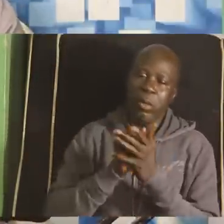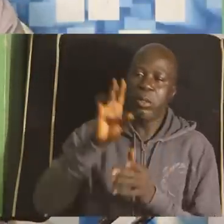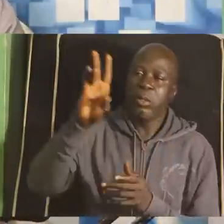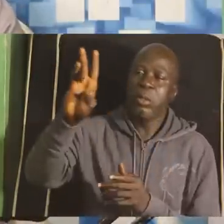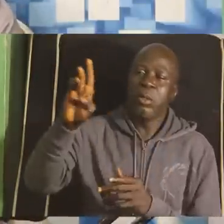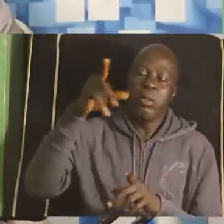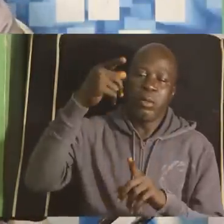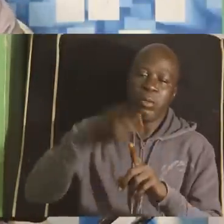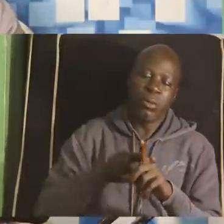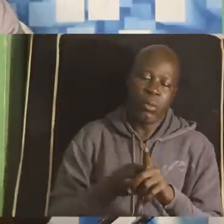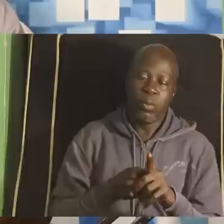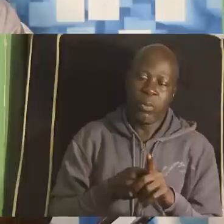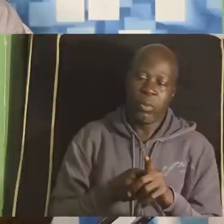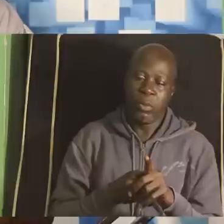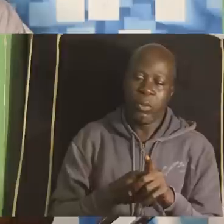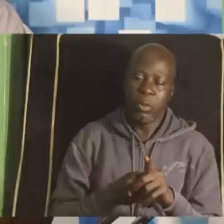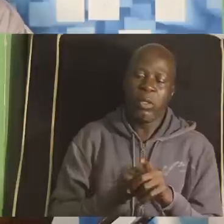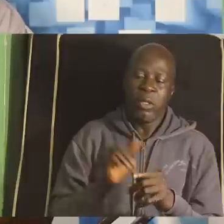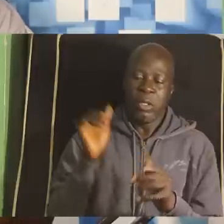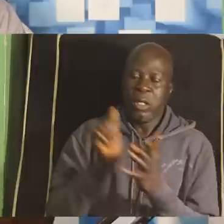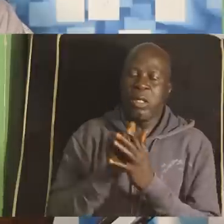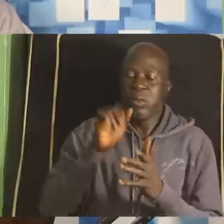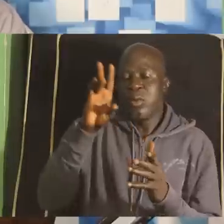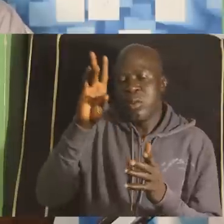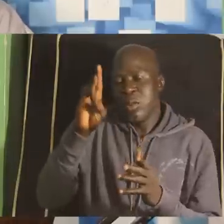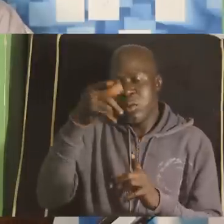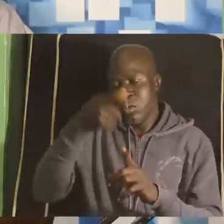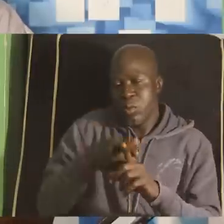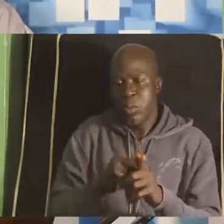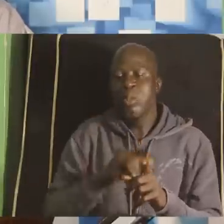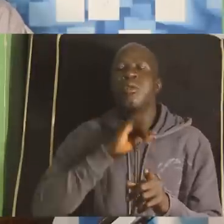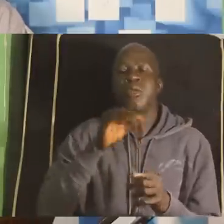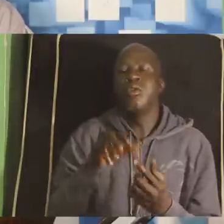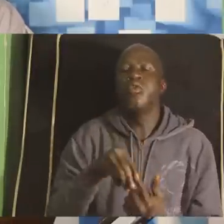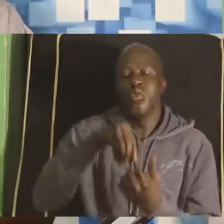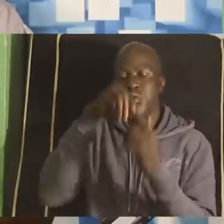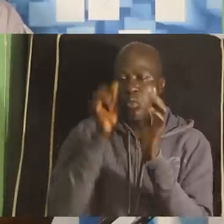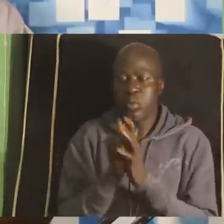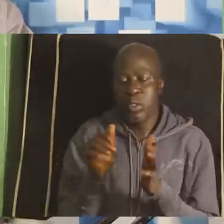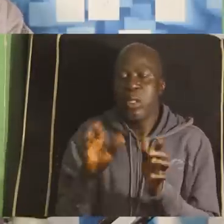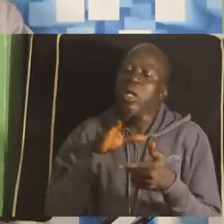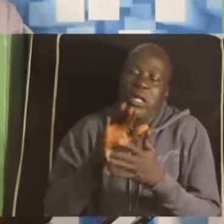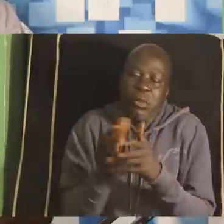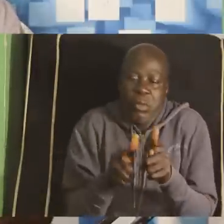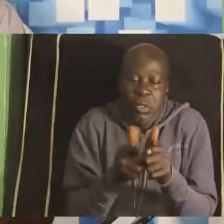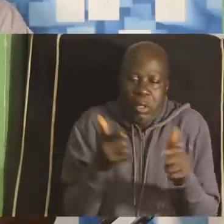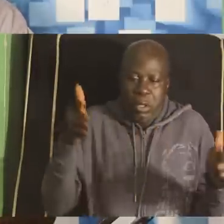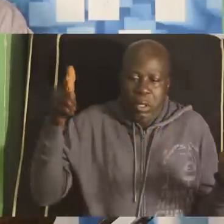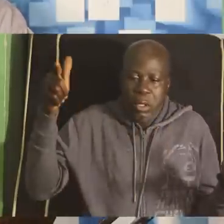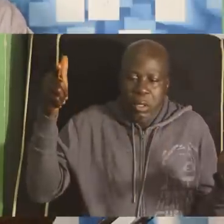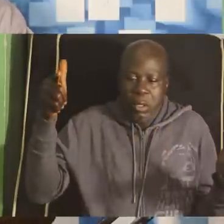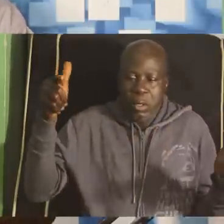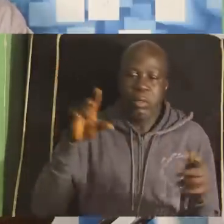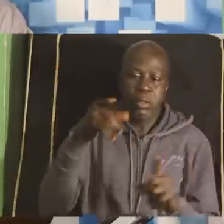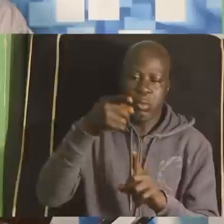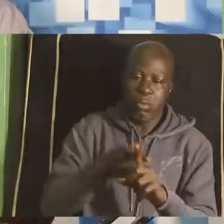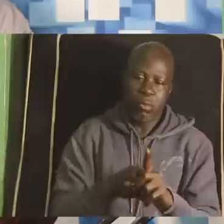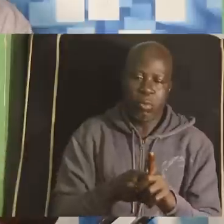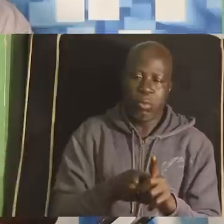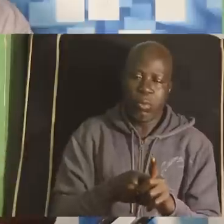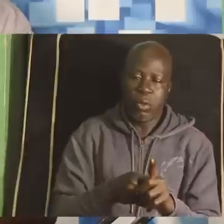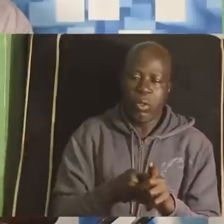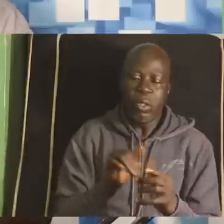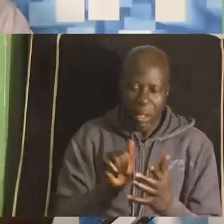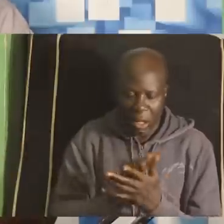we call 7 months. Osuke je je osu to ni agbara. 7 months is a significant month. Oje osu to ni agbara. Is a significant month. Mo ni